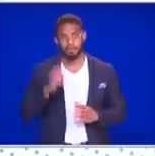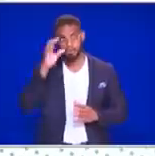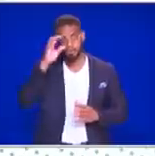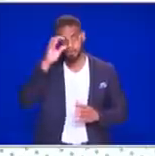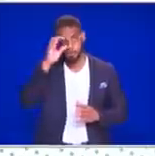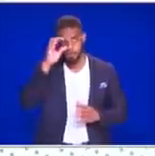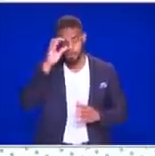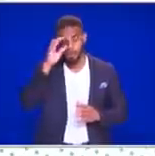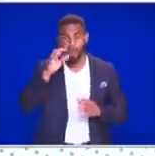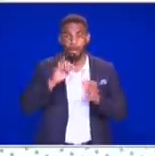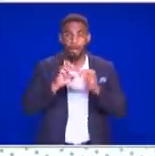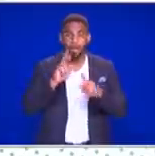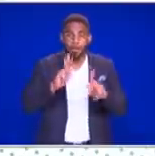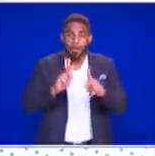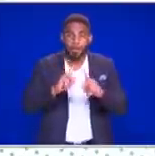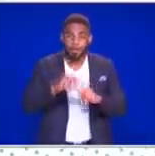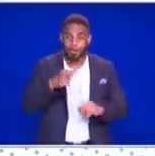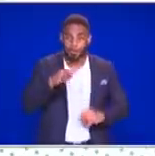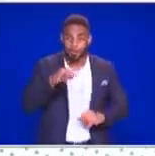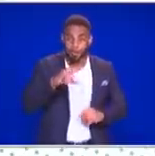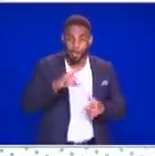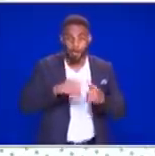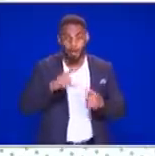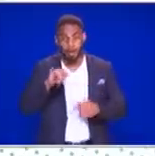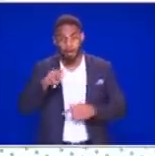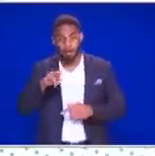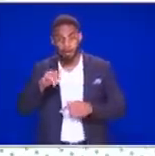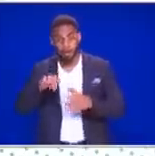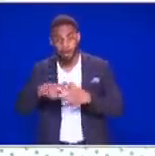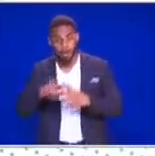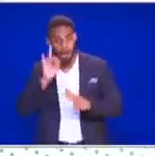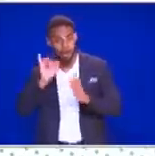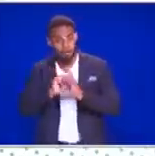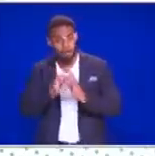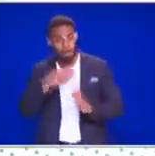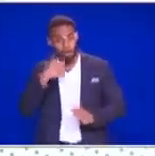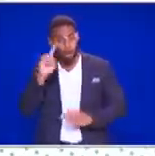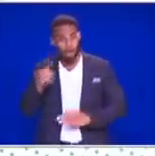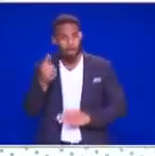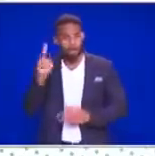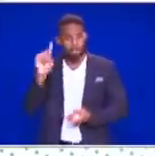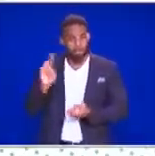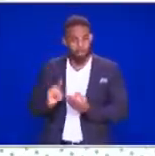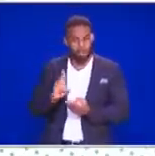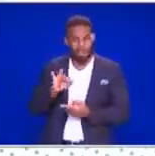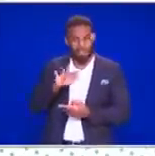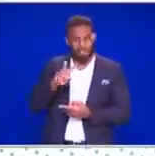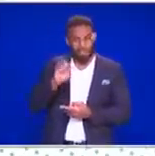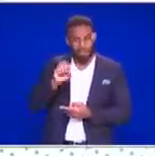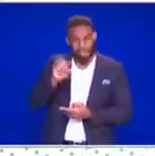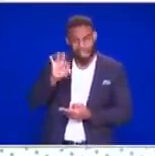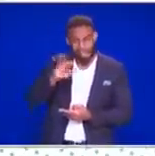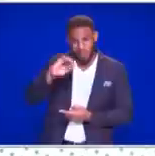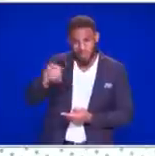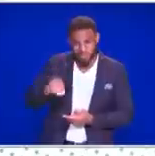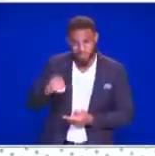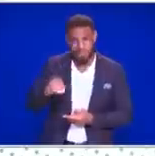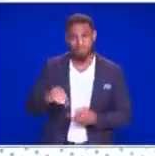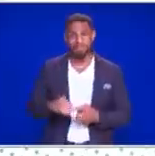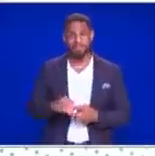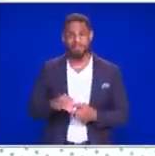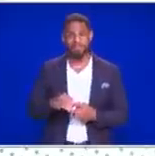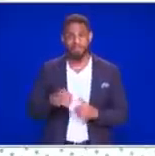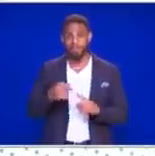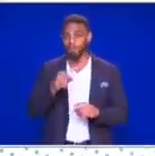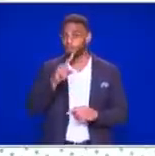The number of people of Hispanic or Latino origin who identified as white alone decreased by 52.9%,